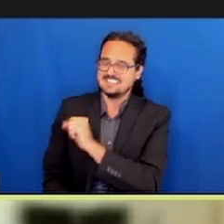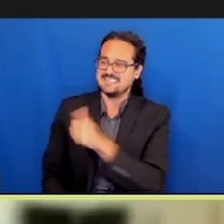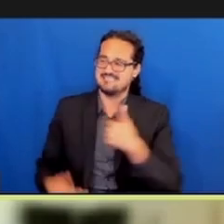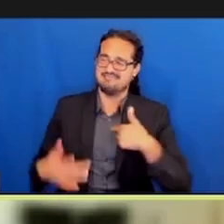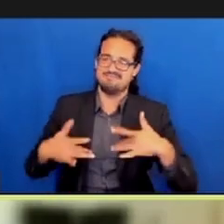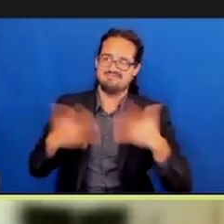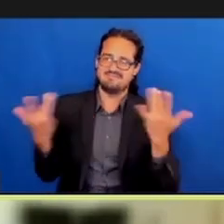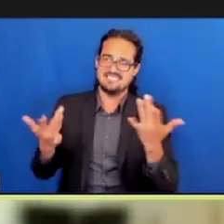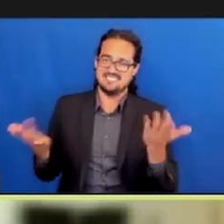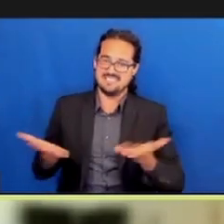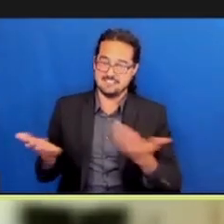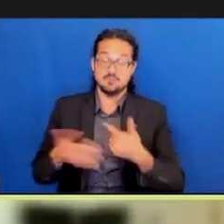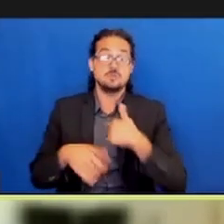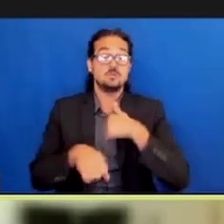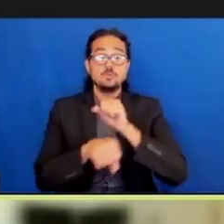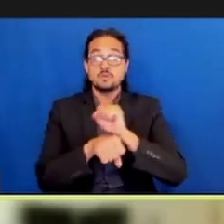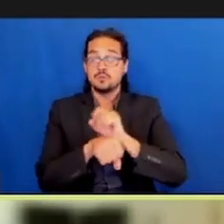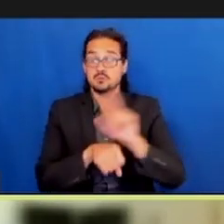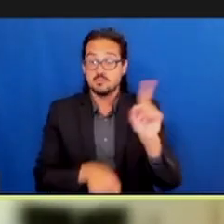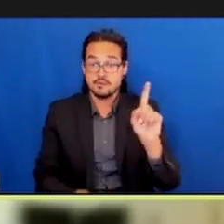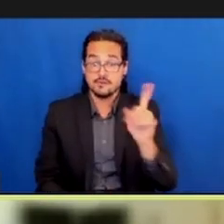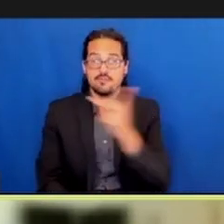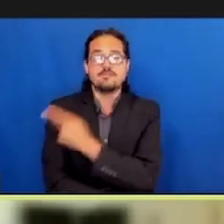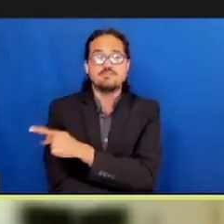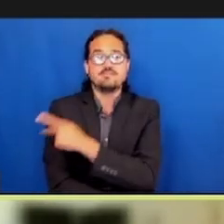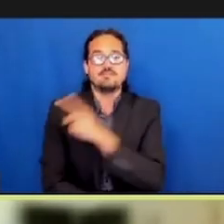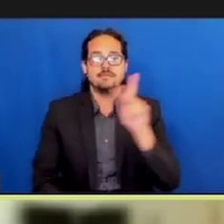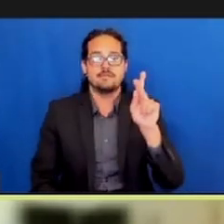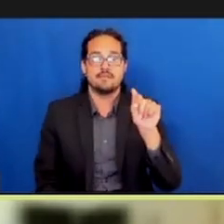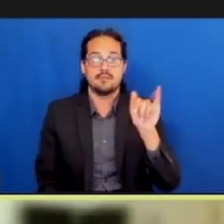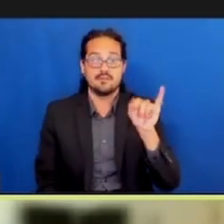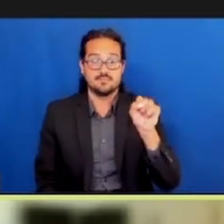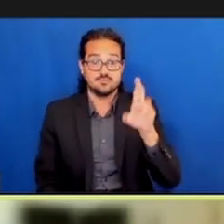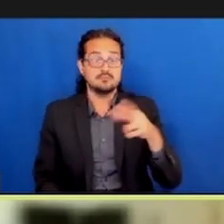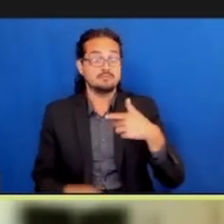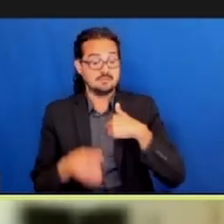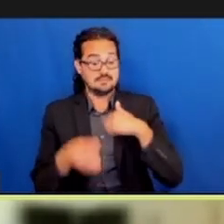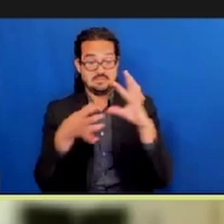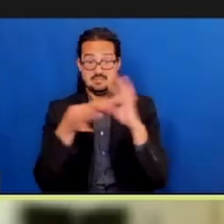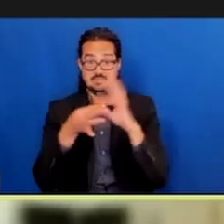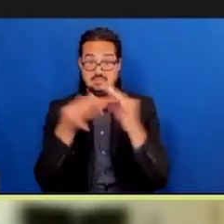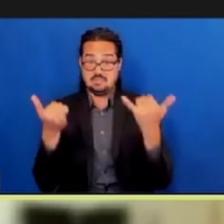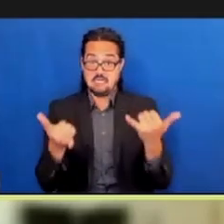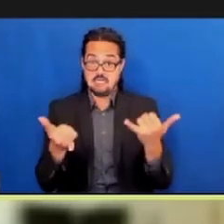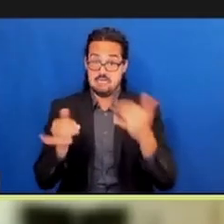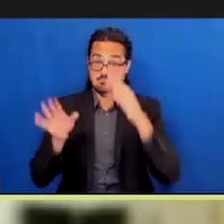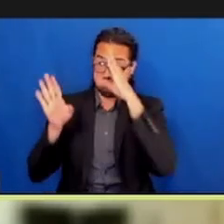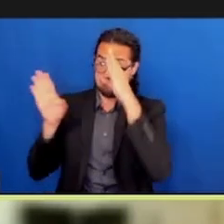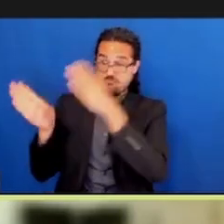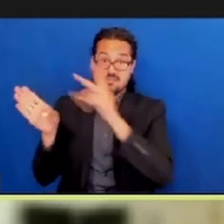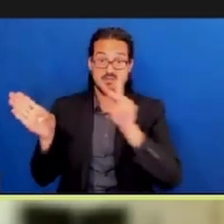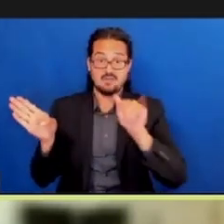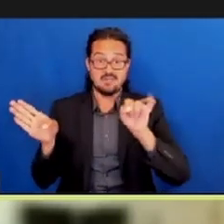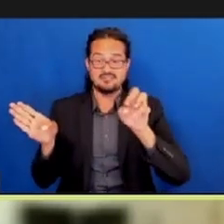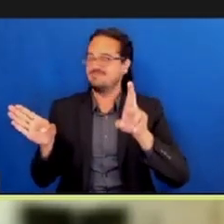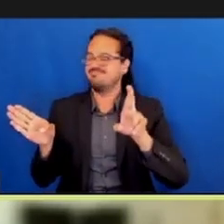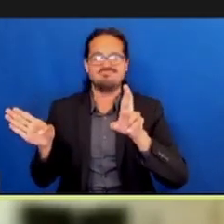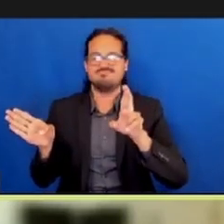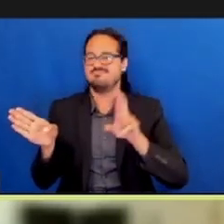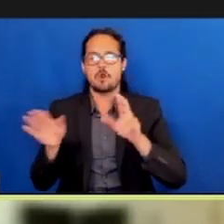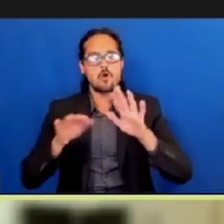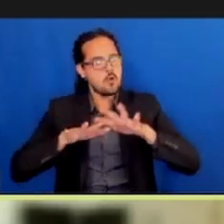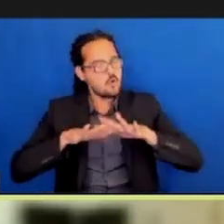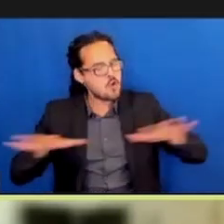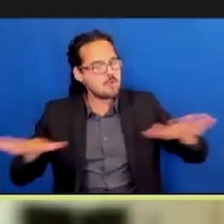that what I'm going to say today represents what my clinical friends and colleagues across the county would say. So what I'm saying